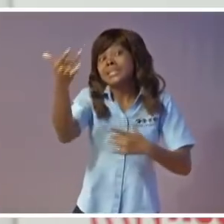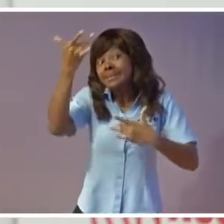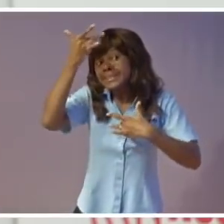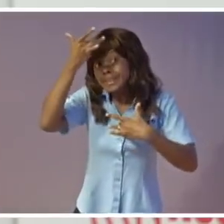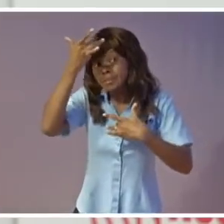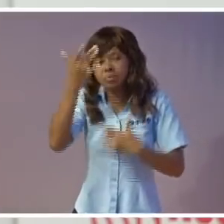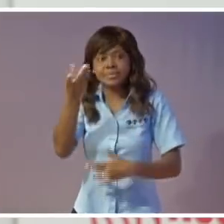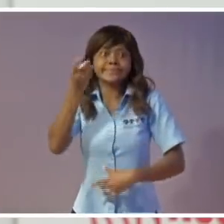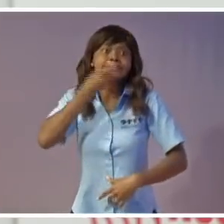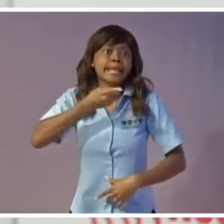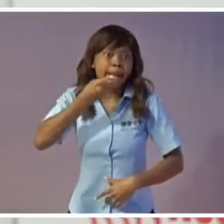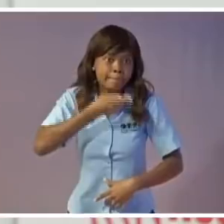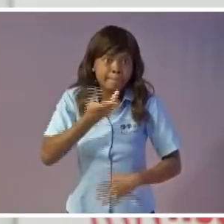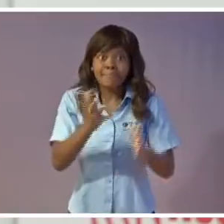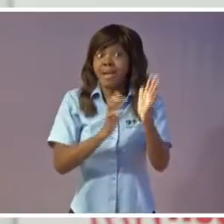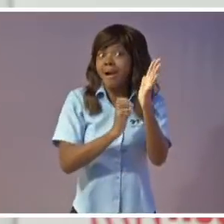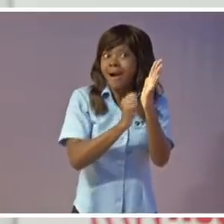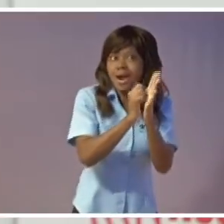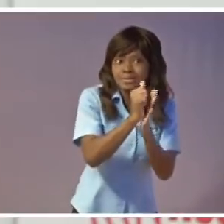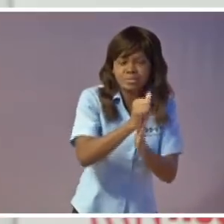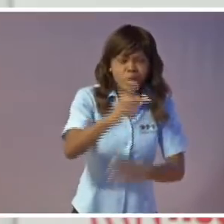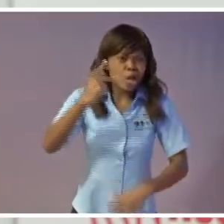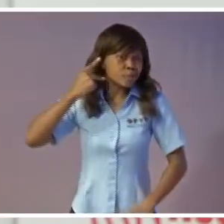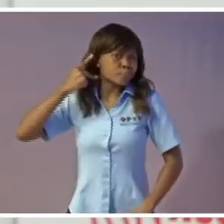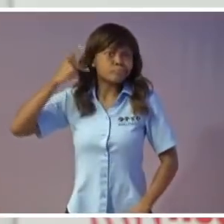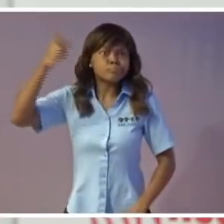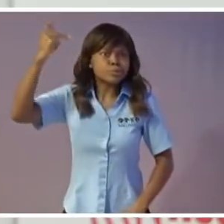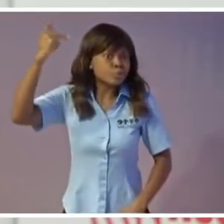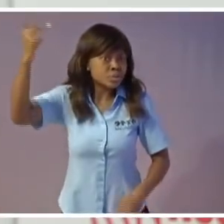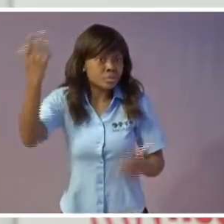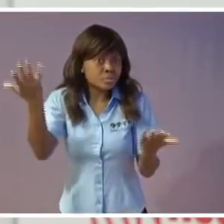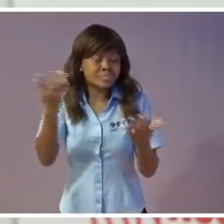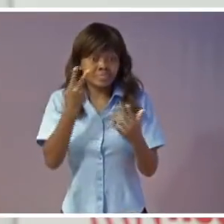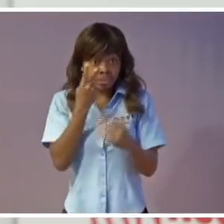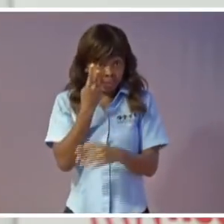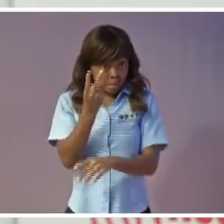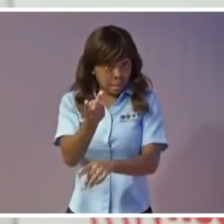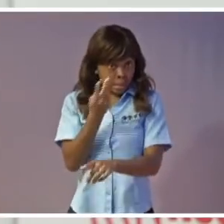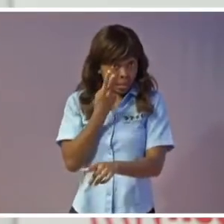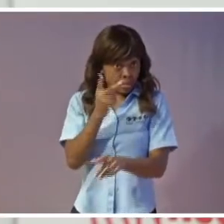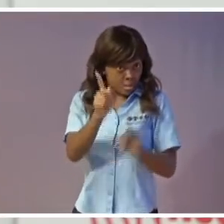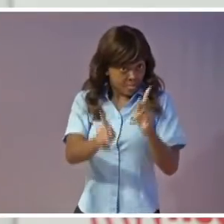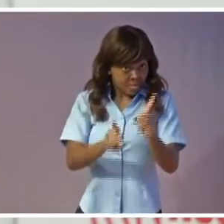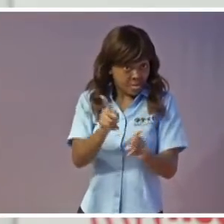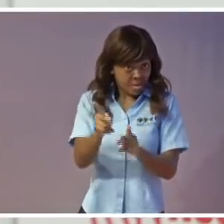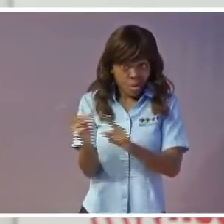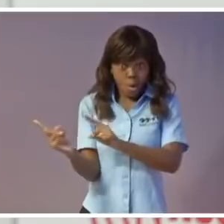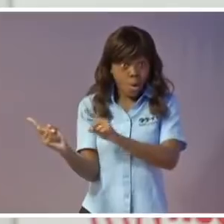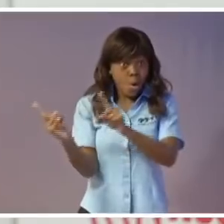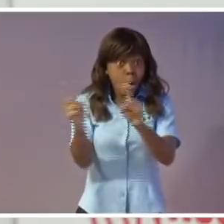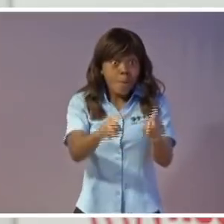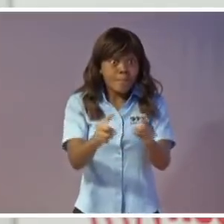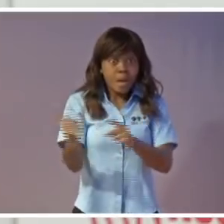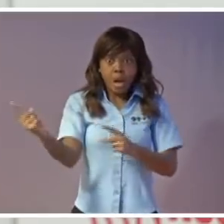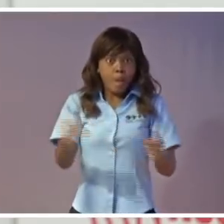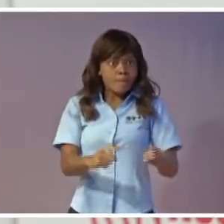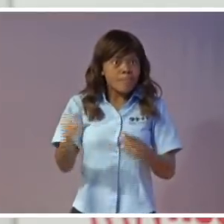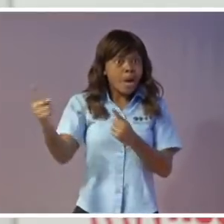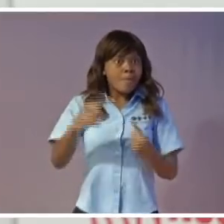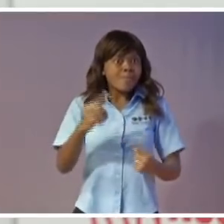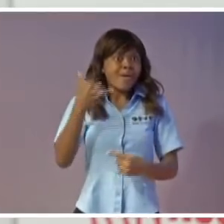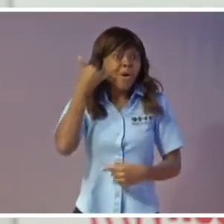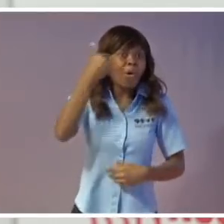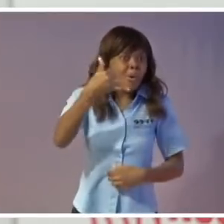hypertension. We continue to see those persons and their relatives contacting the ambulance service